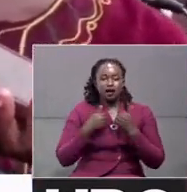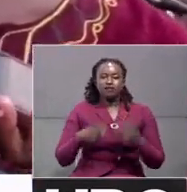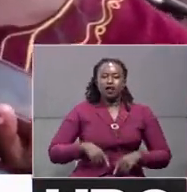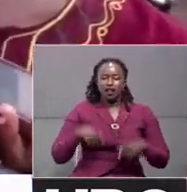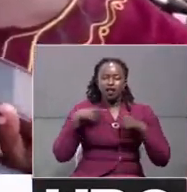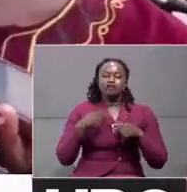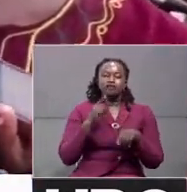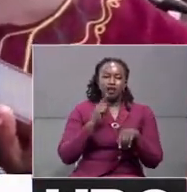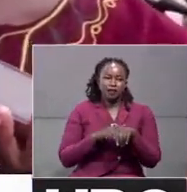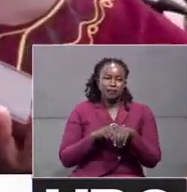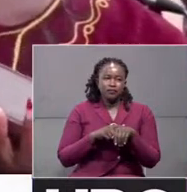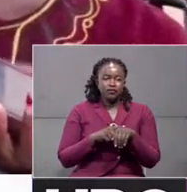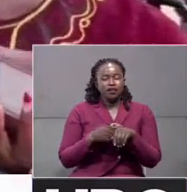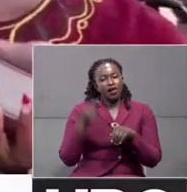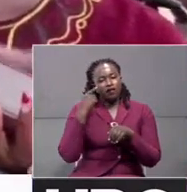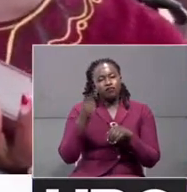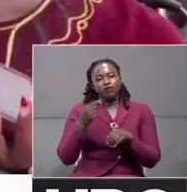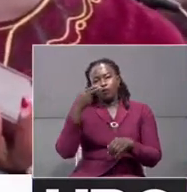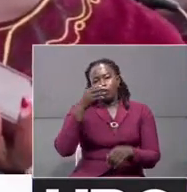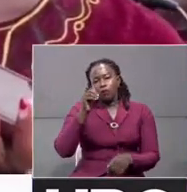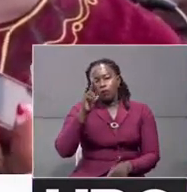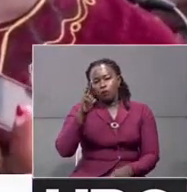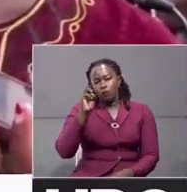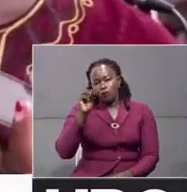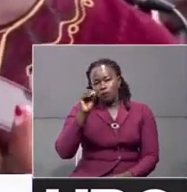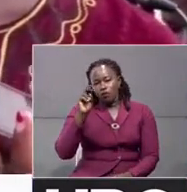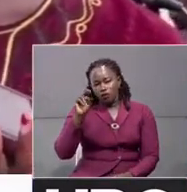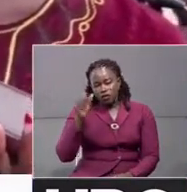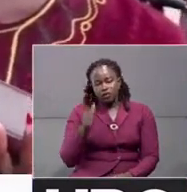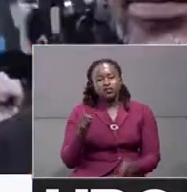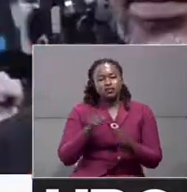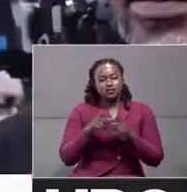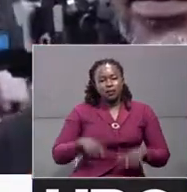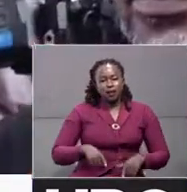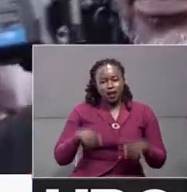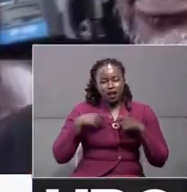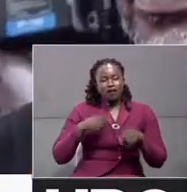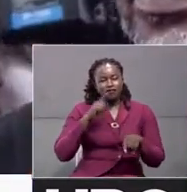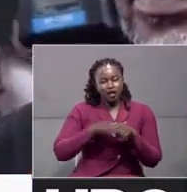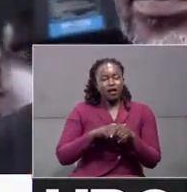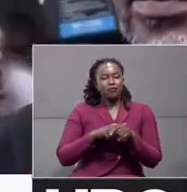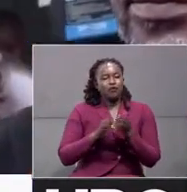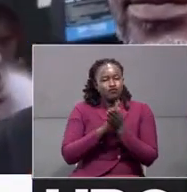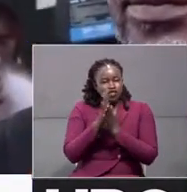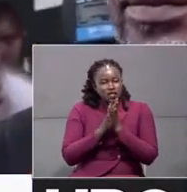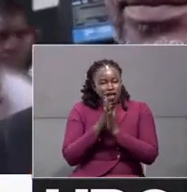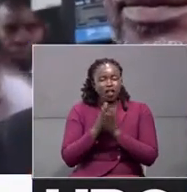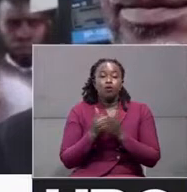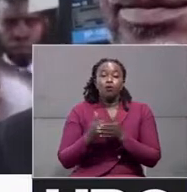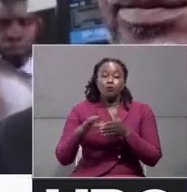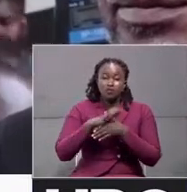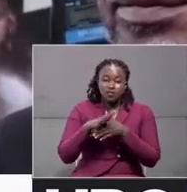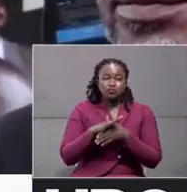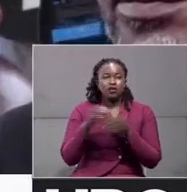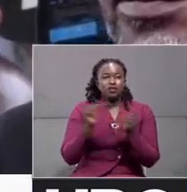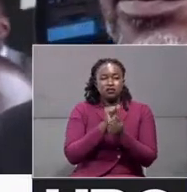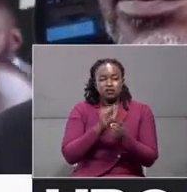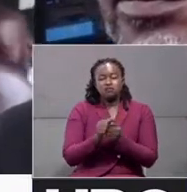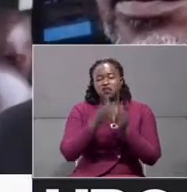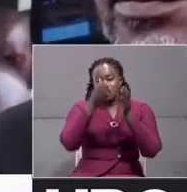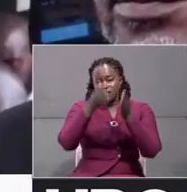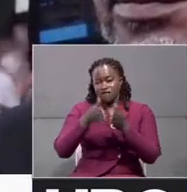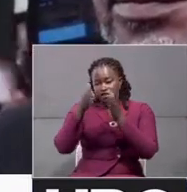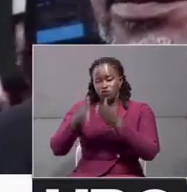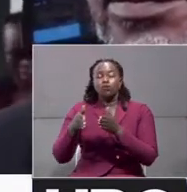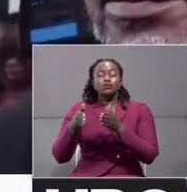of hormones. They must have a lifetime of gels. Homosexuality destroys individuals.